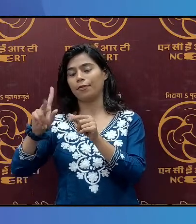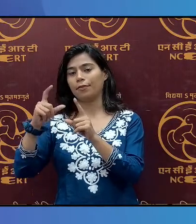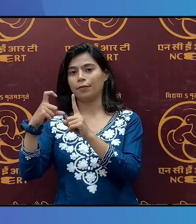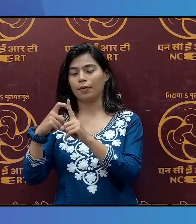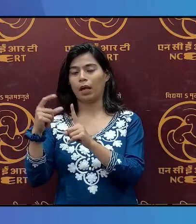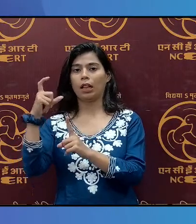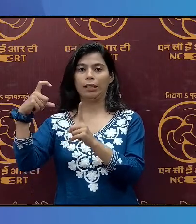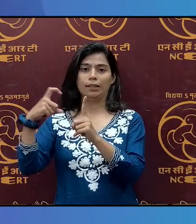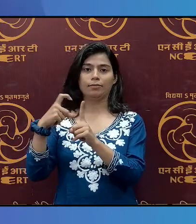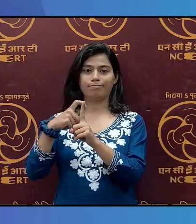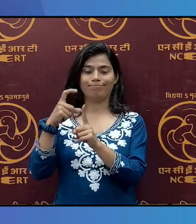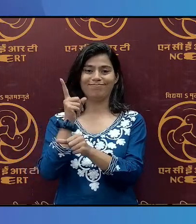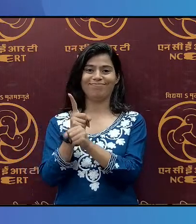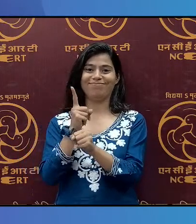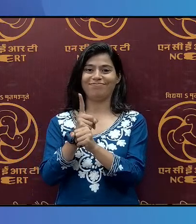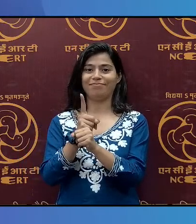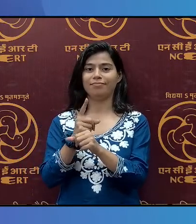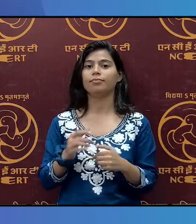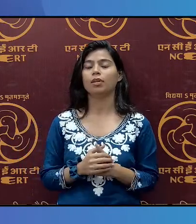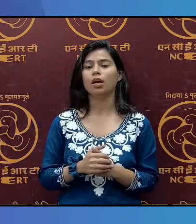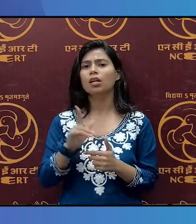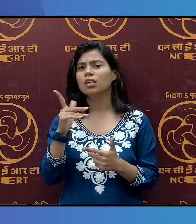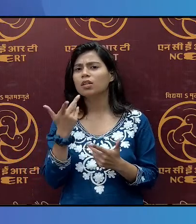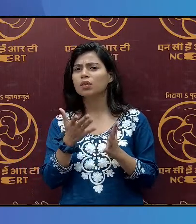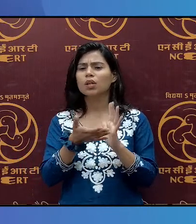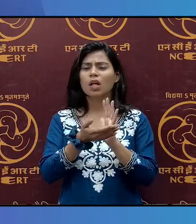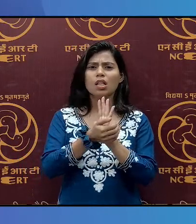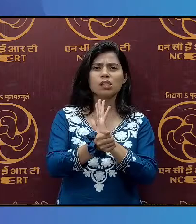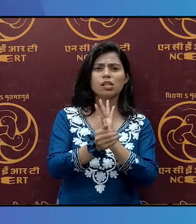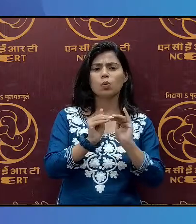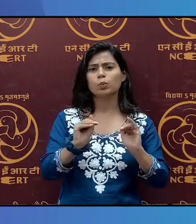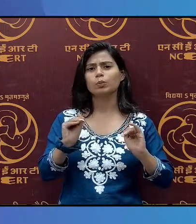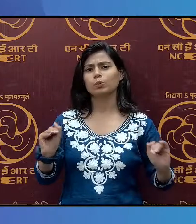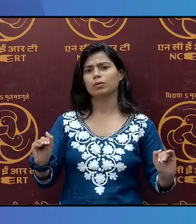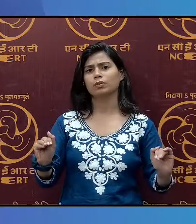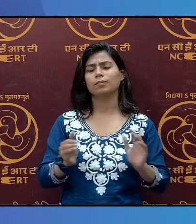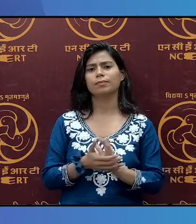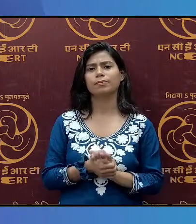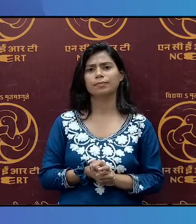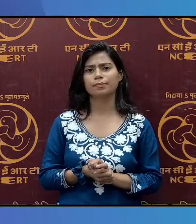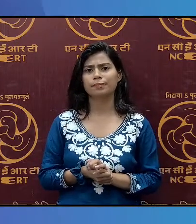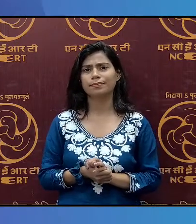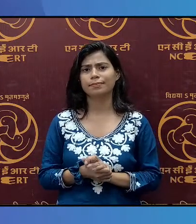the stakeholders for identifying the talents of children?